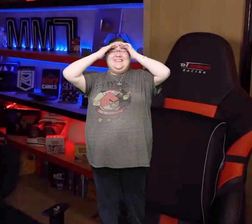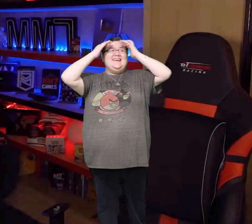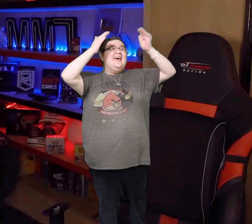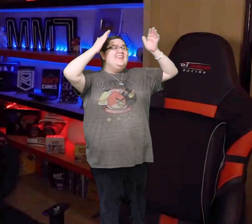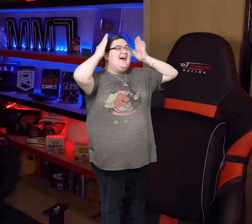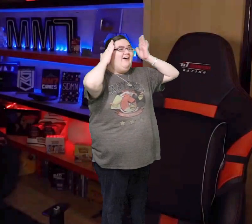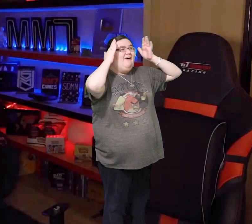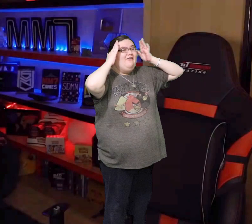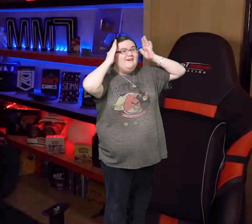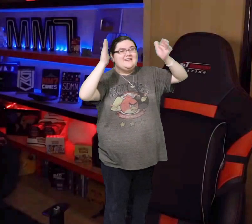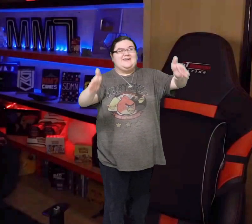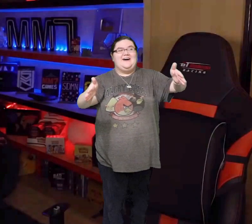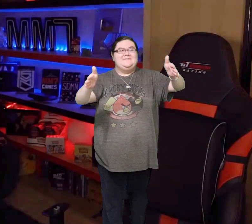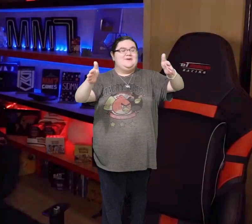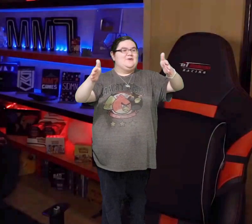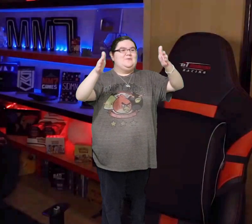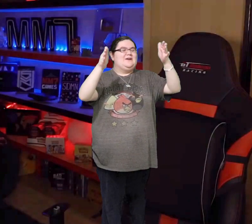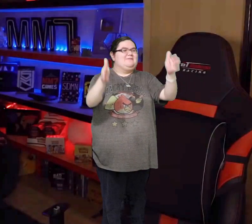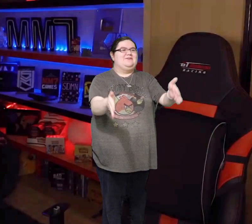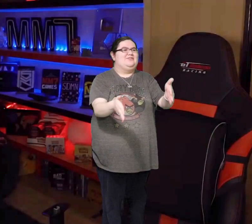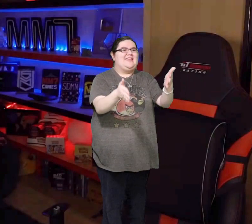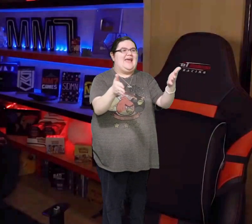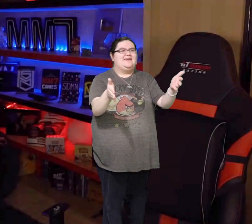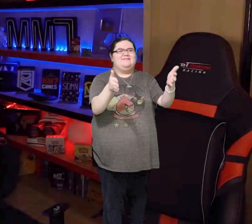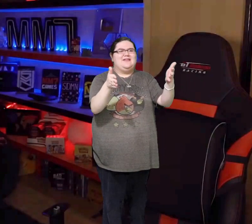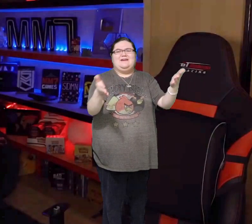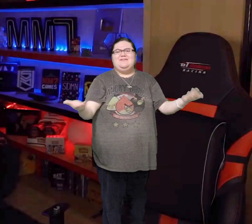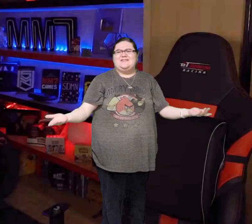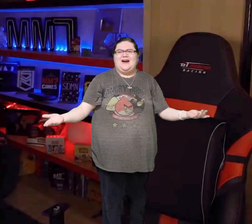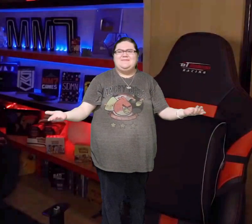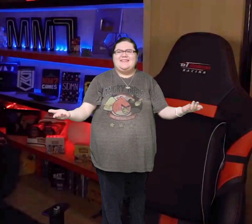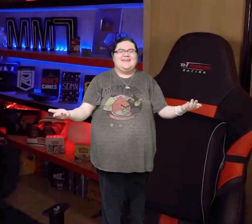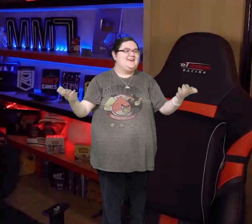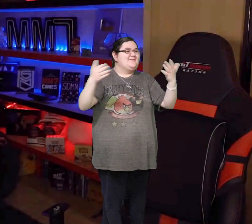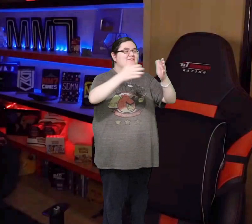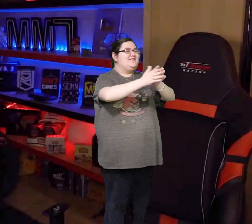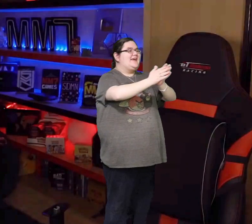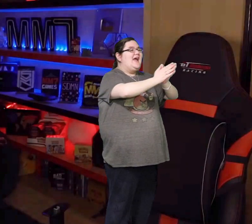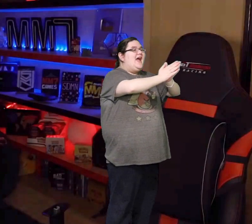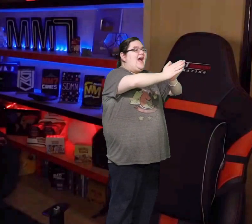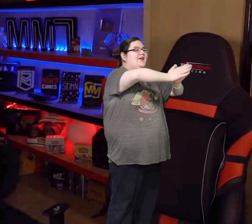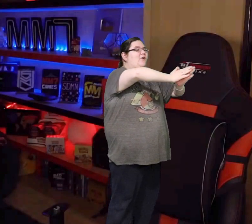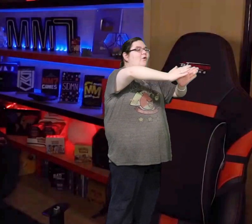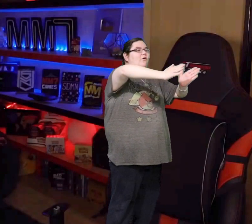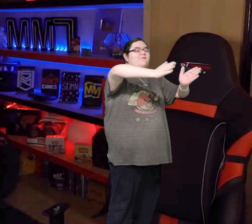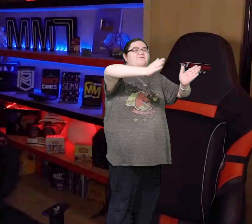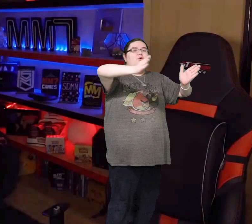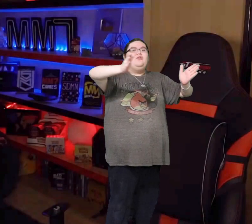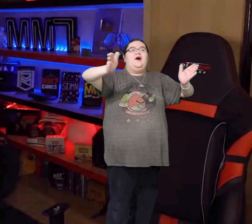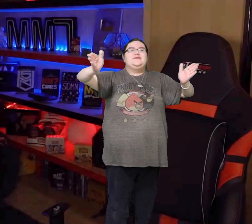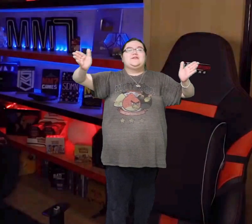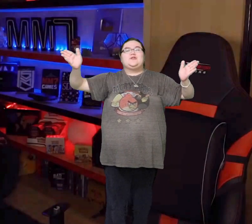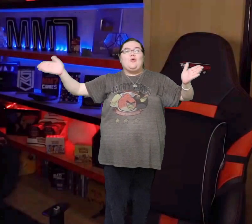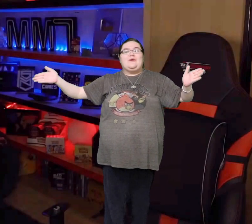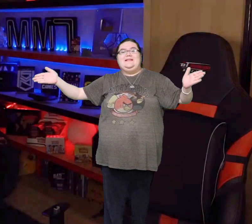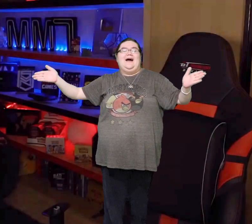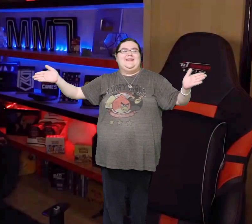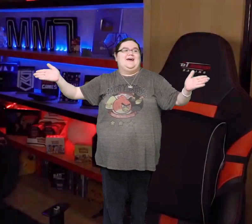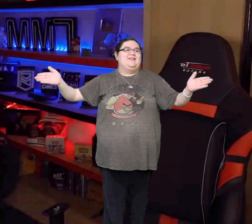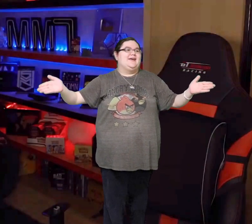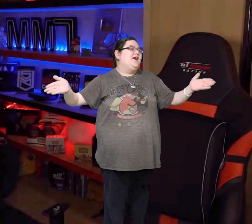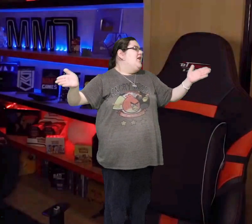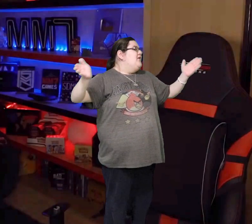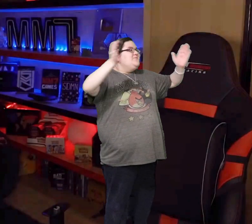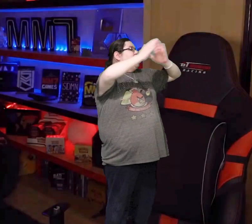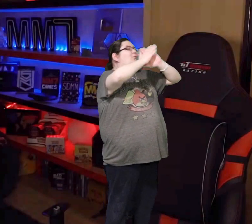But that's the thing, that whole gum or whatever, it was gum, I think, commercial, like, had a whole full-on